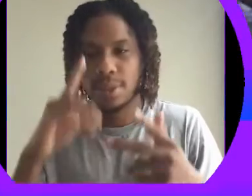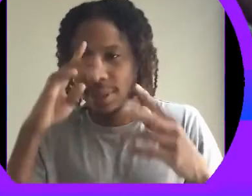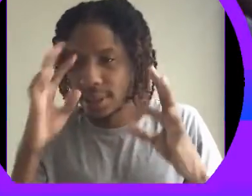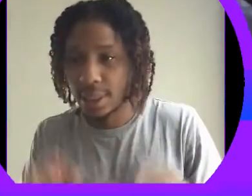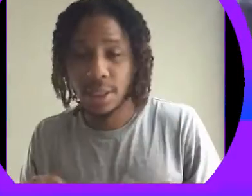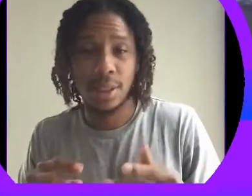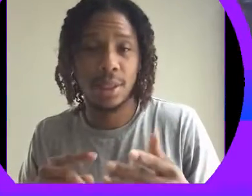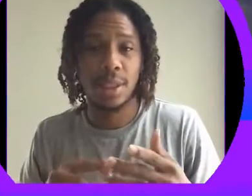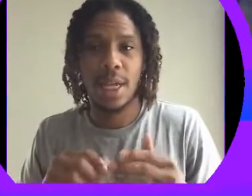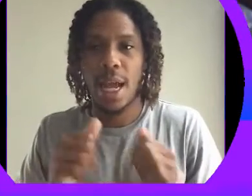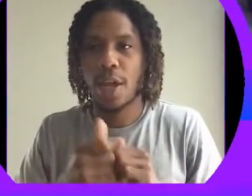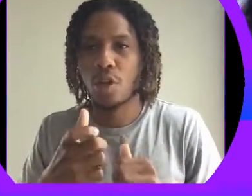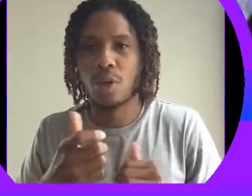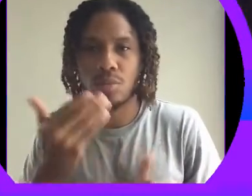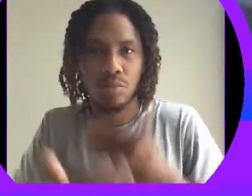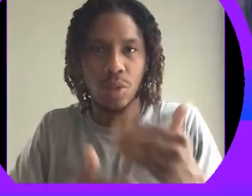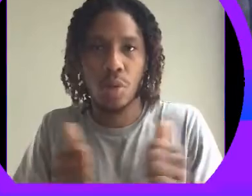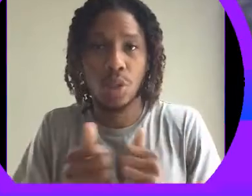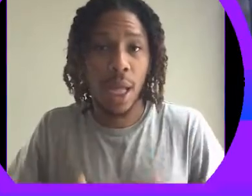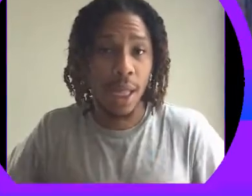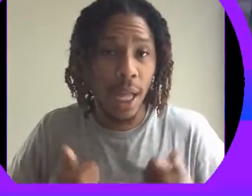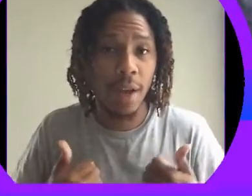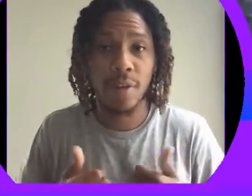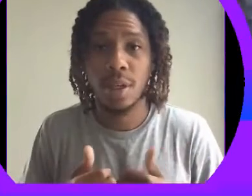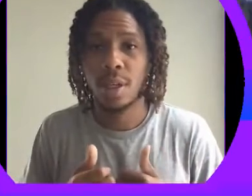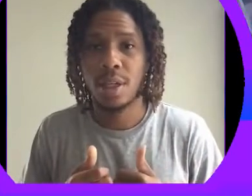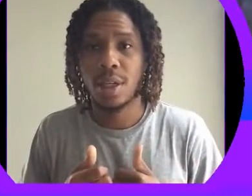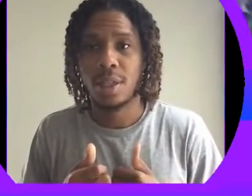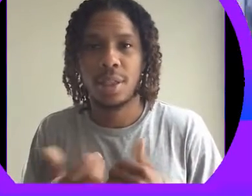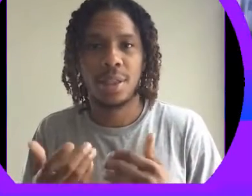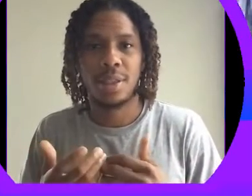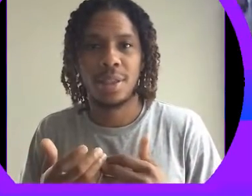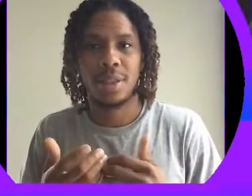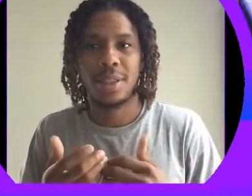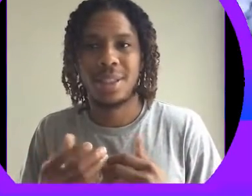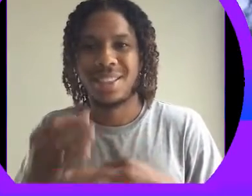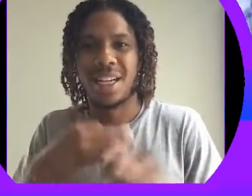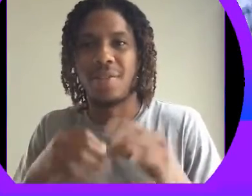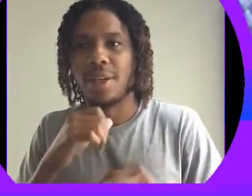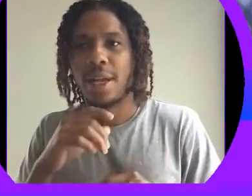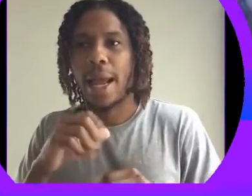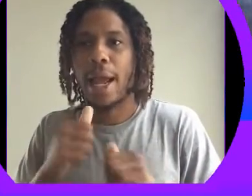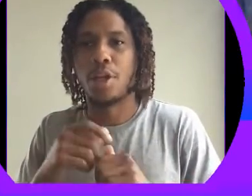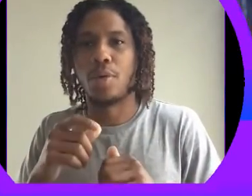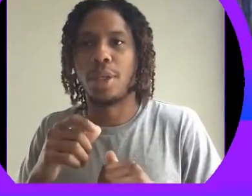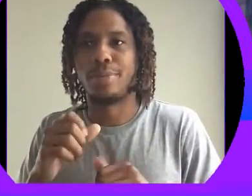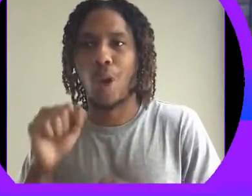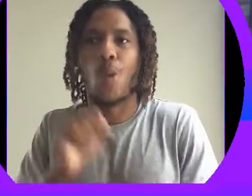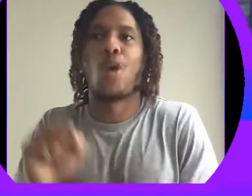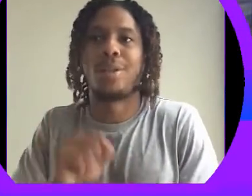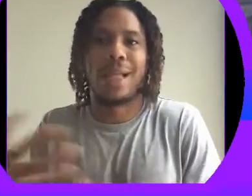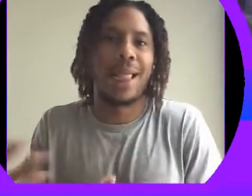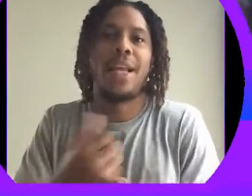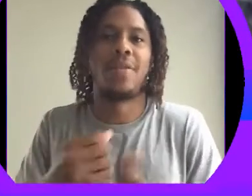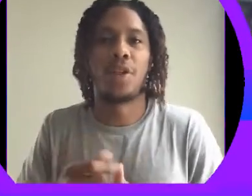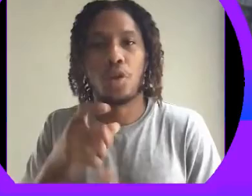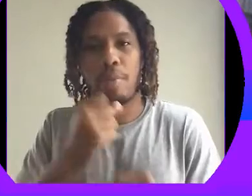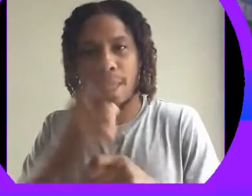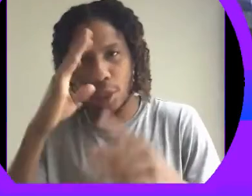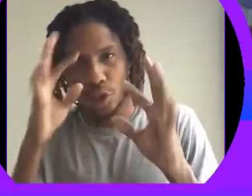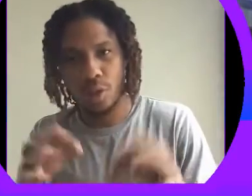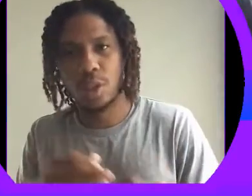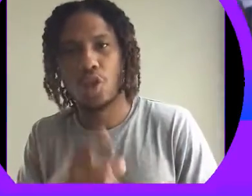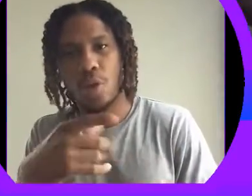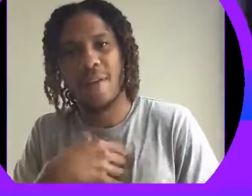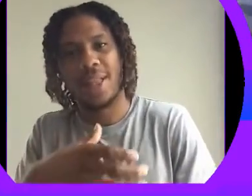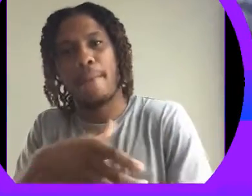and decisions and how you want to live your life, how you want to make a life, not a living. That you get to make all the